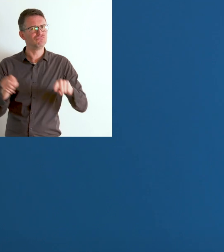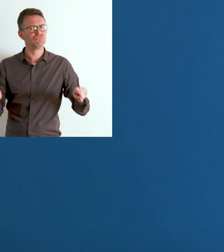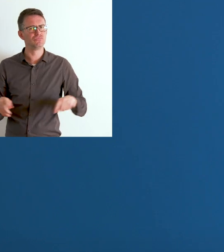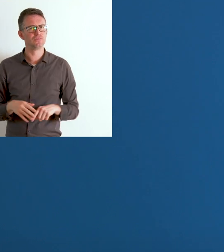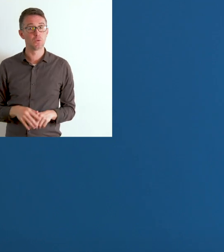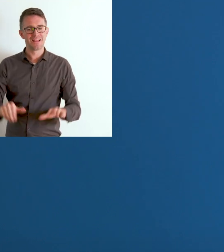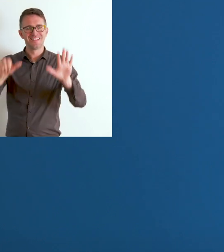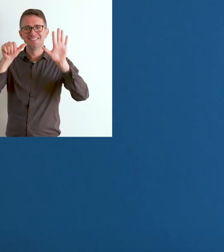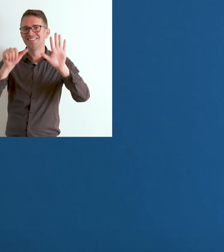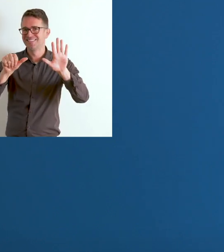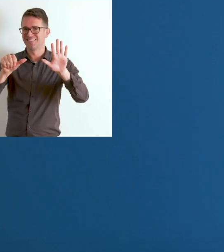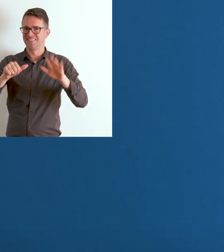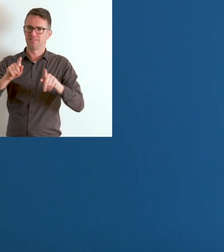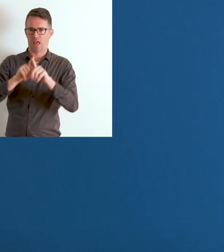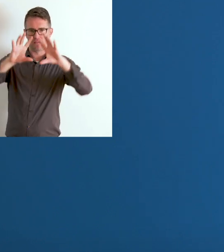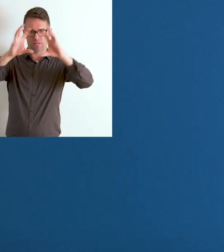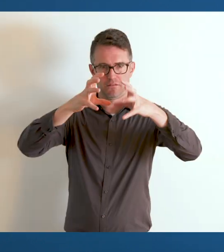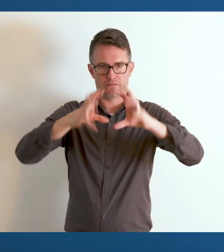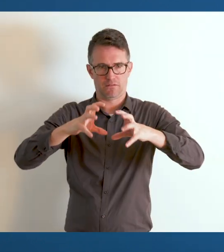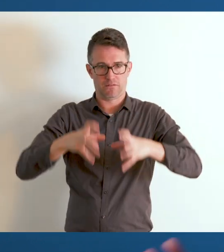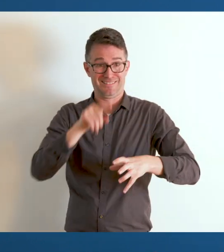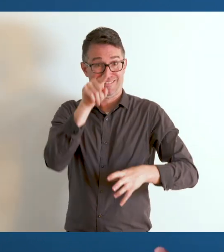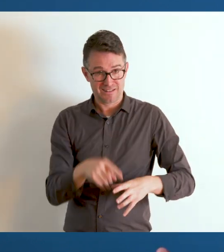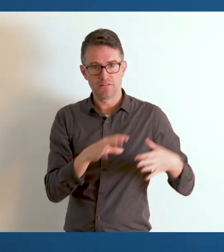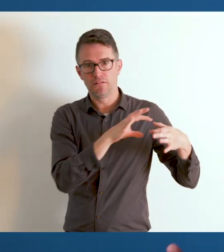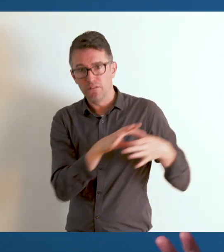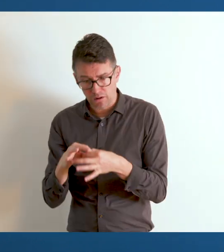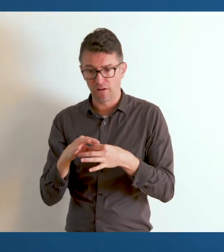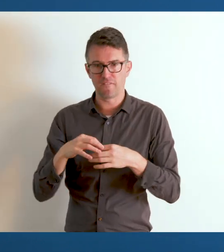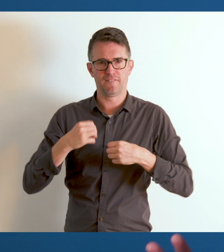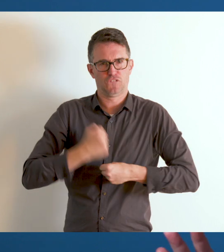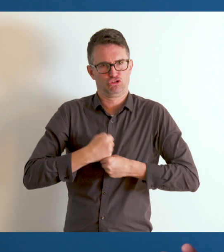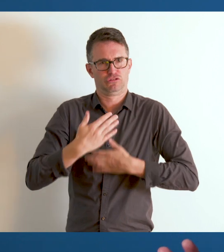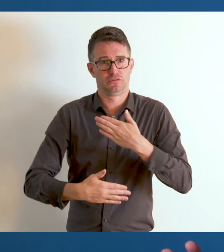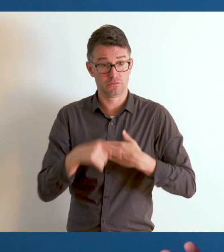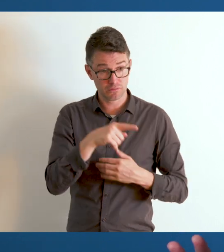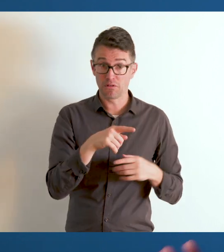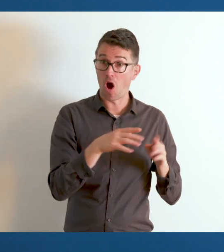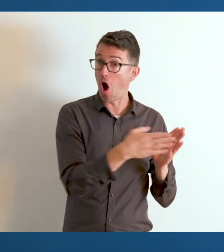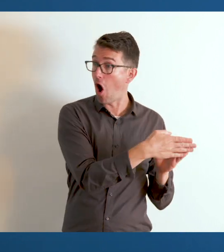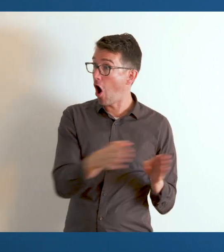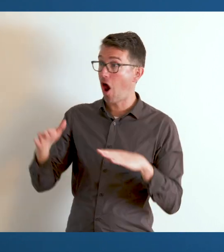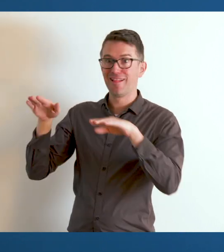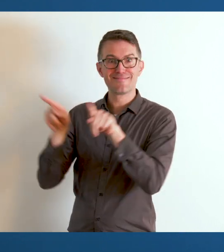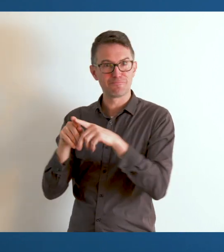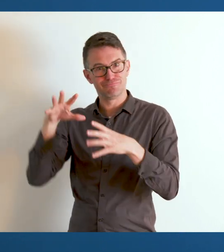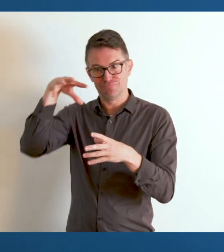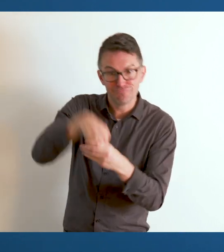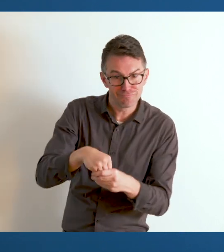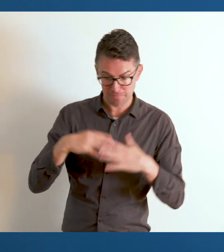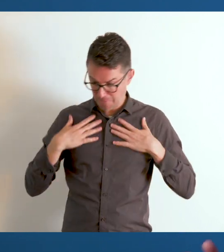of functioning don't cover the entire range of functioning capable by a human